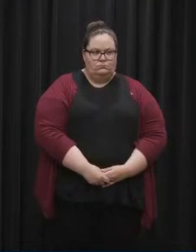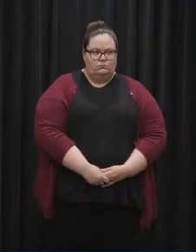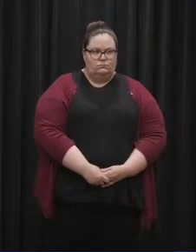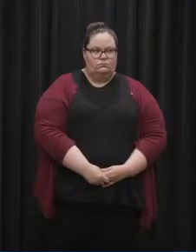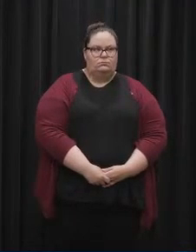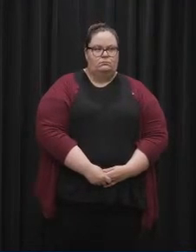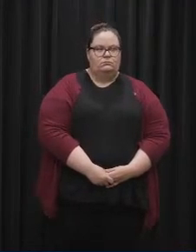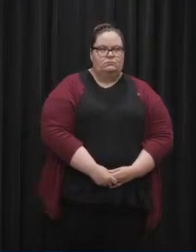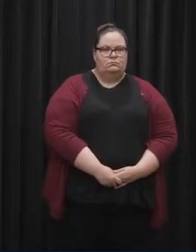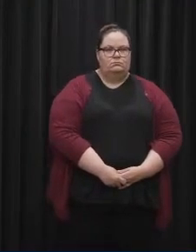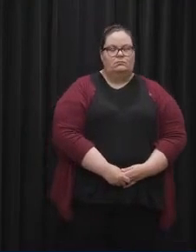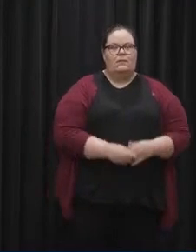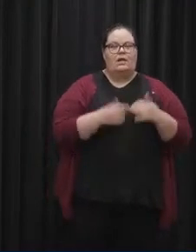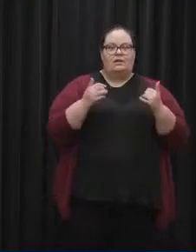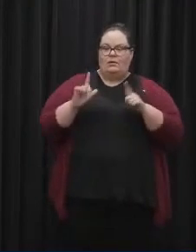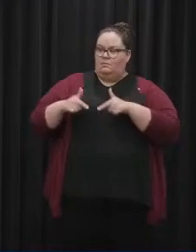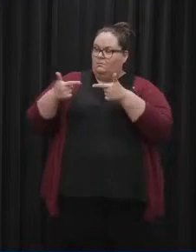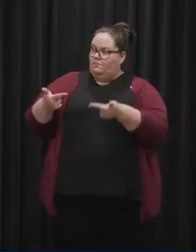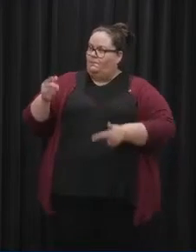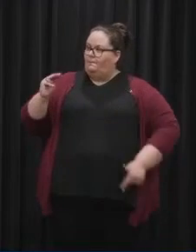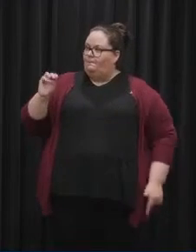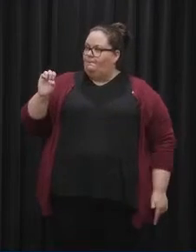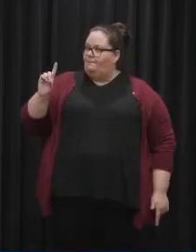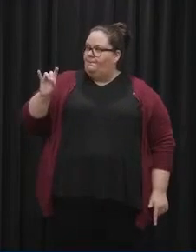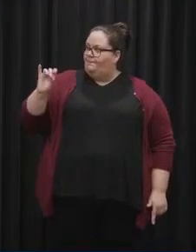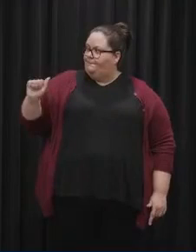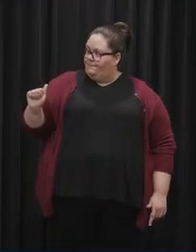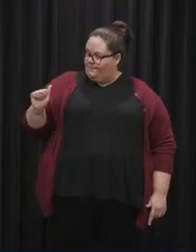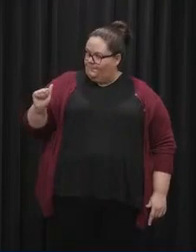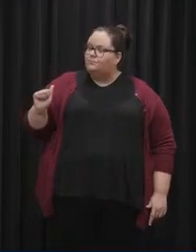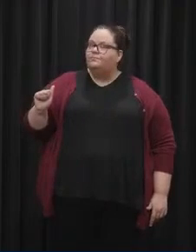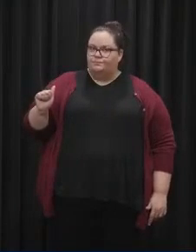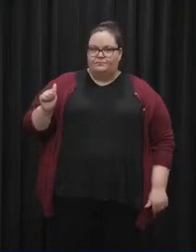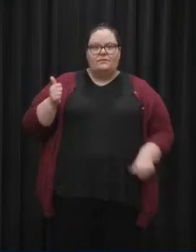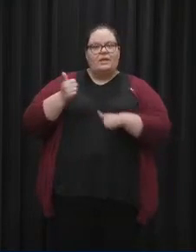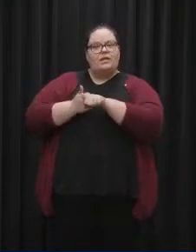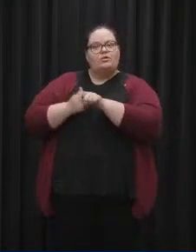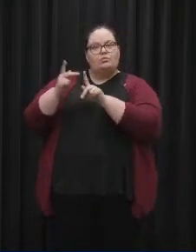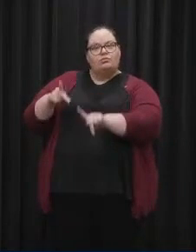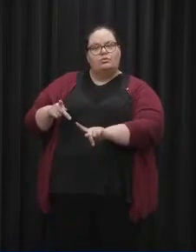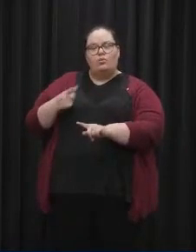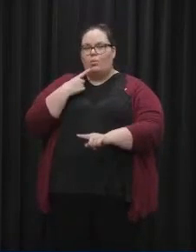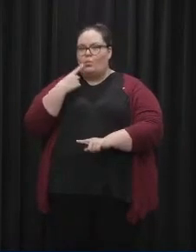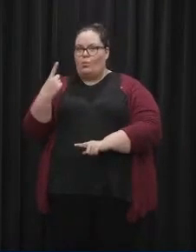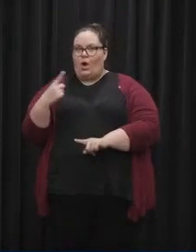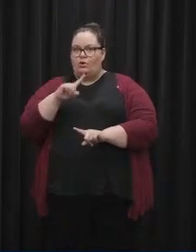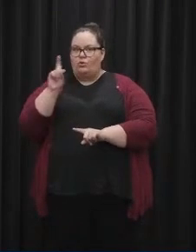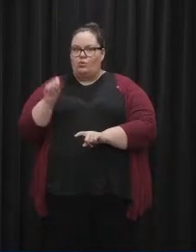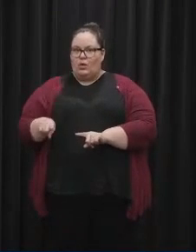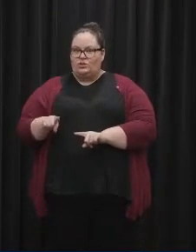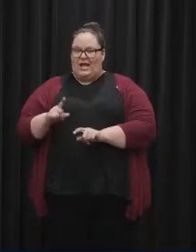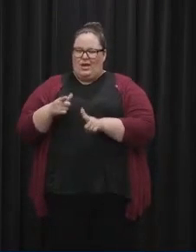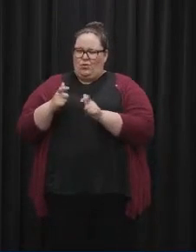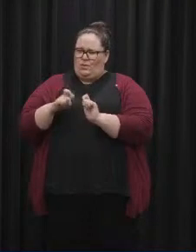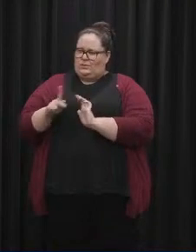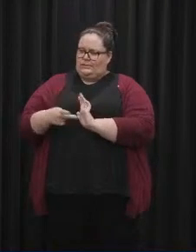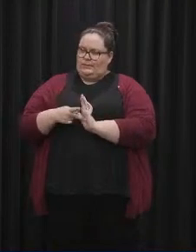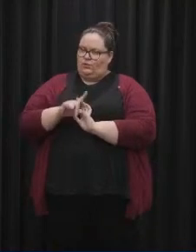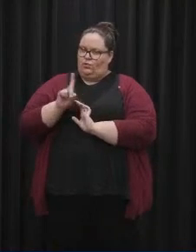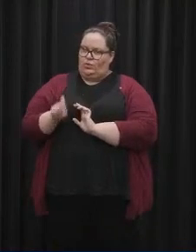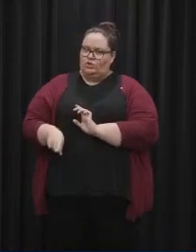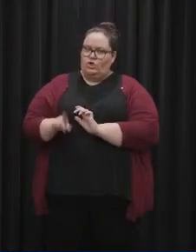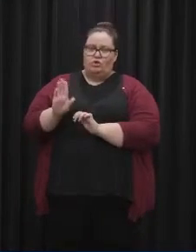suivi. We will now proceed with questions from members of the media. Each reporter will have one question and a quick